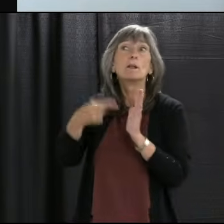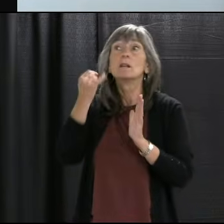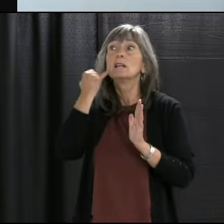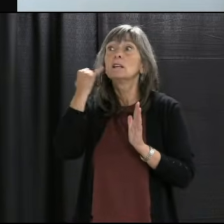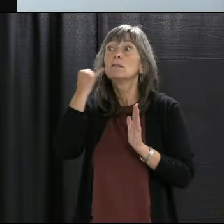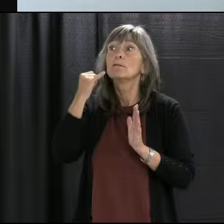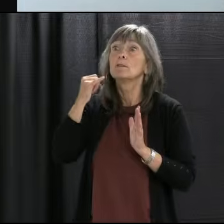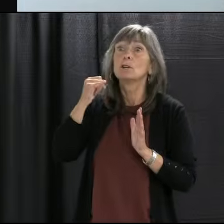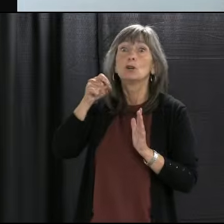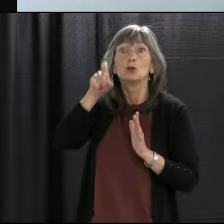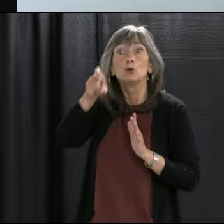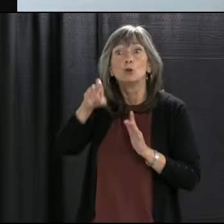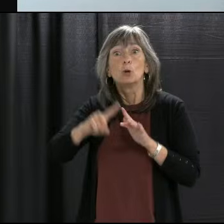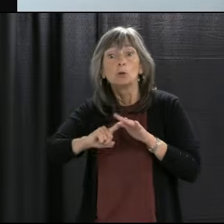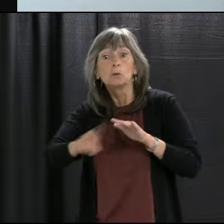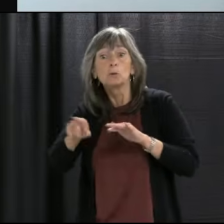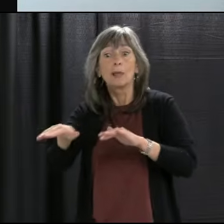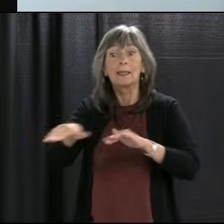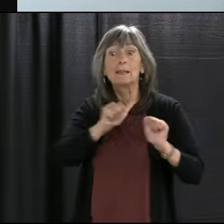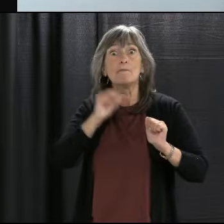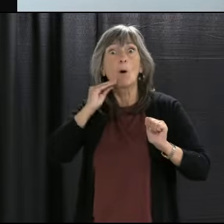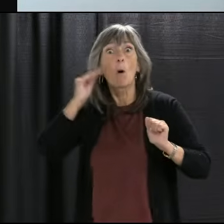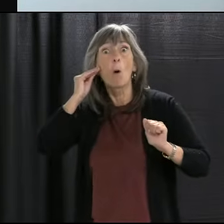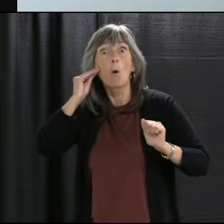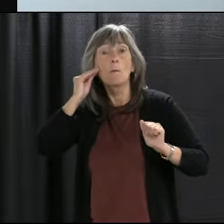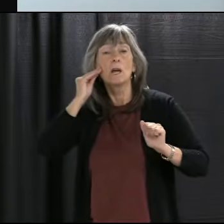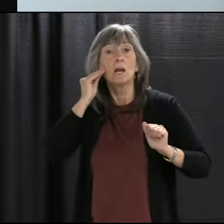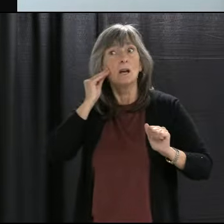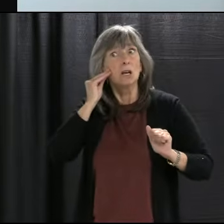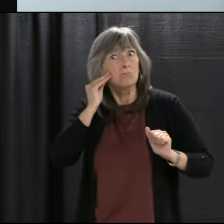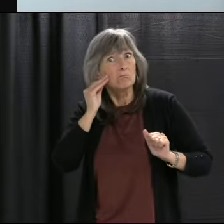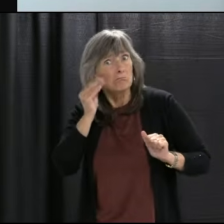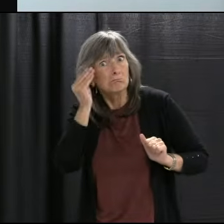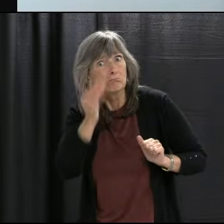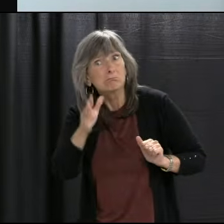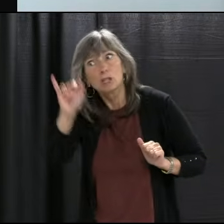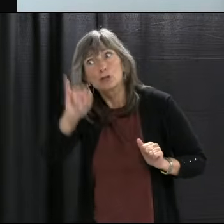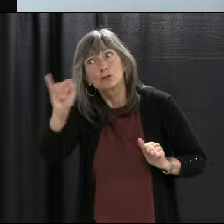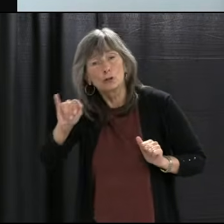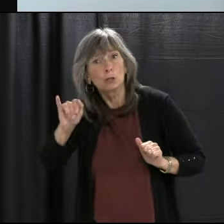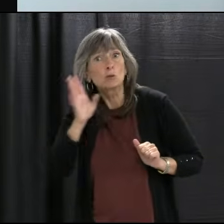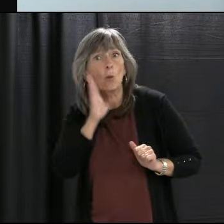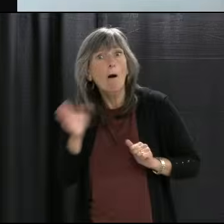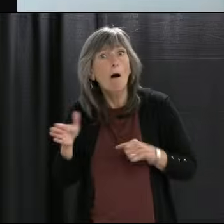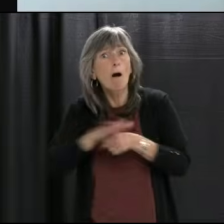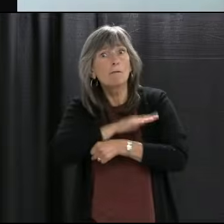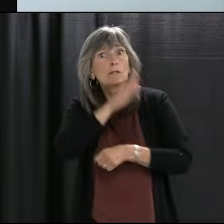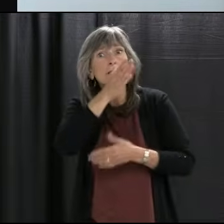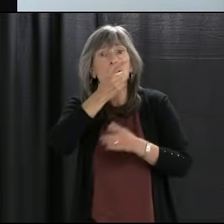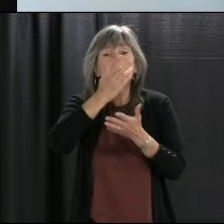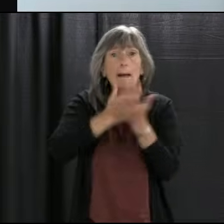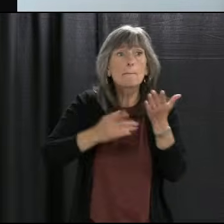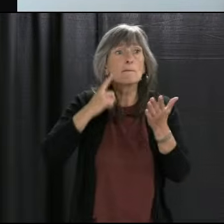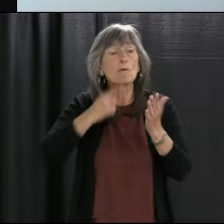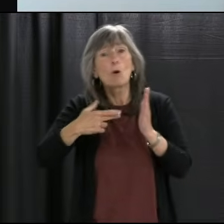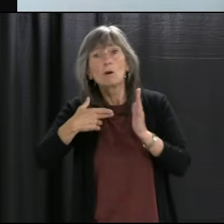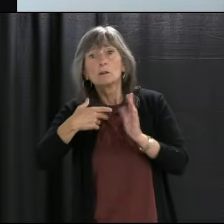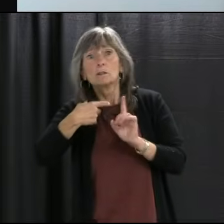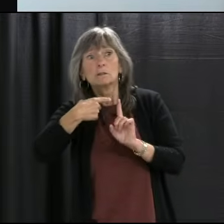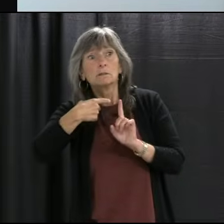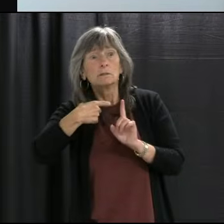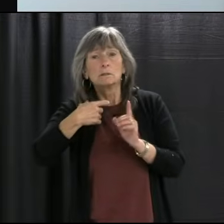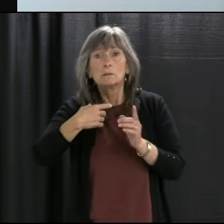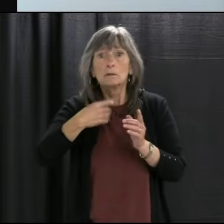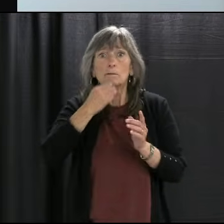incurred during a mandatory evacuation. So I would encourage everybody, even if they're registered with the Red Cross, even if they're